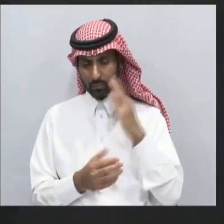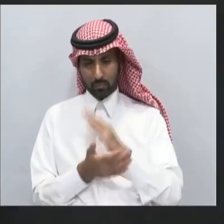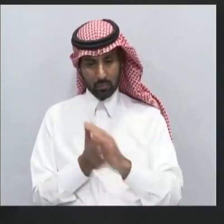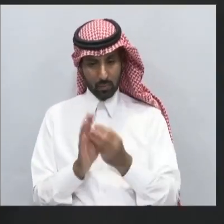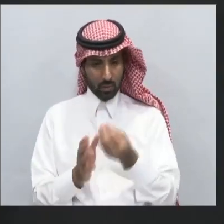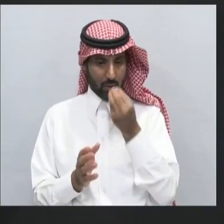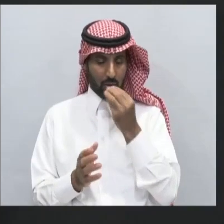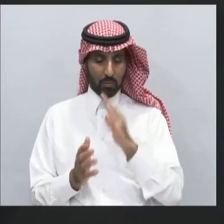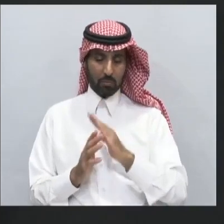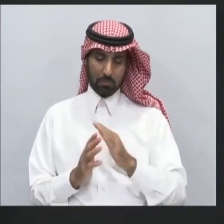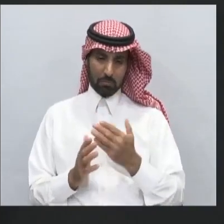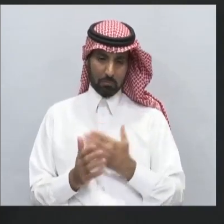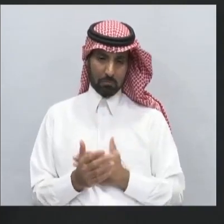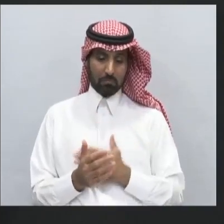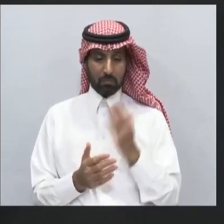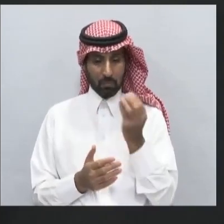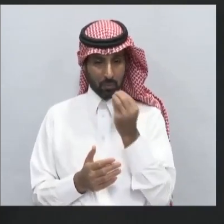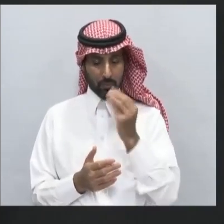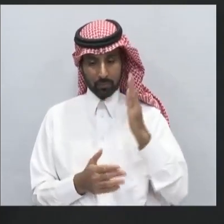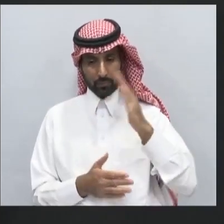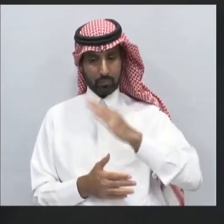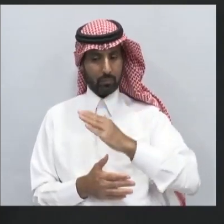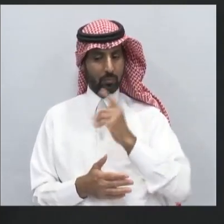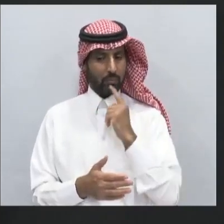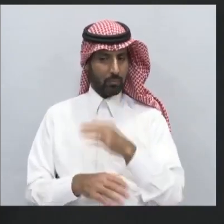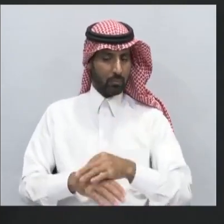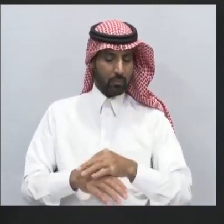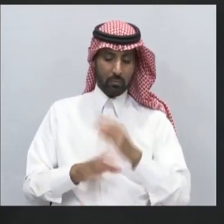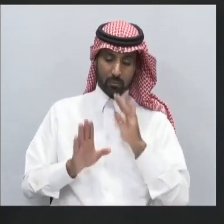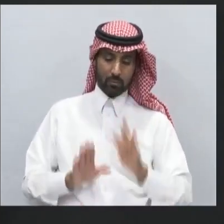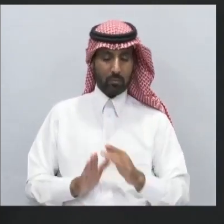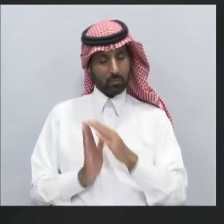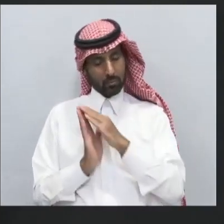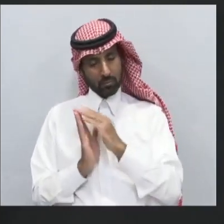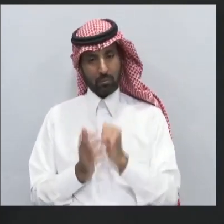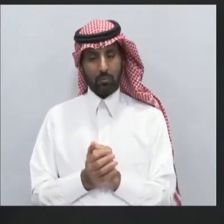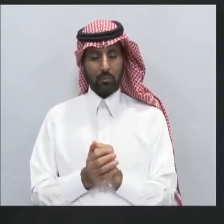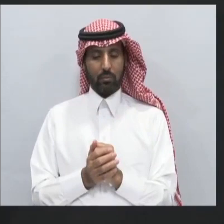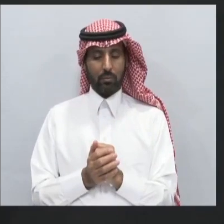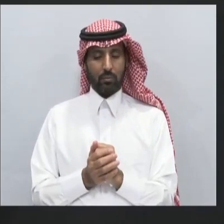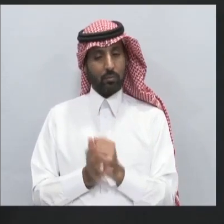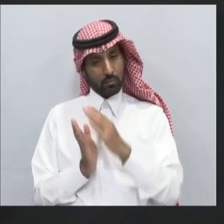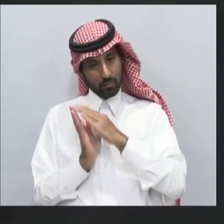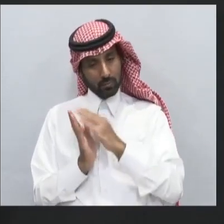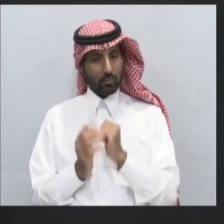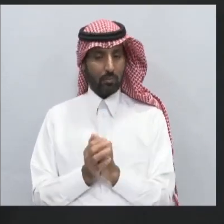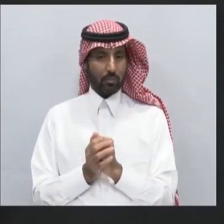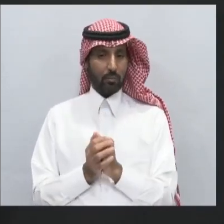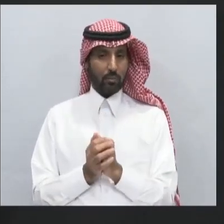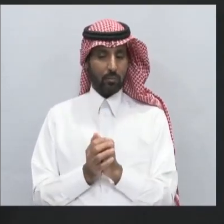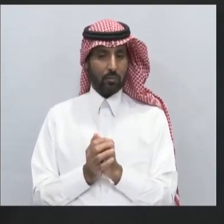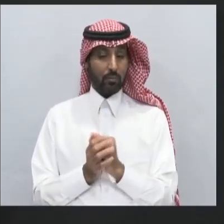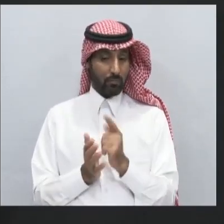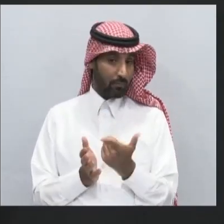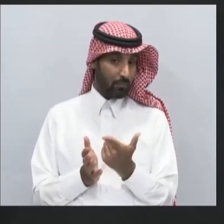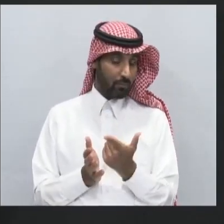lunch, do you take a rest? Think about the people around your family. Do they take a nap, or they rest,